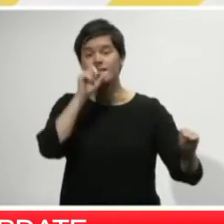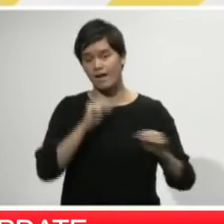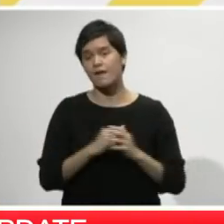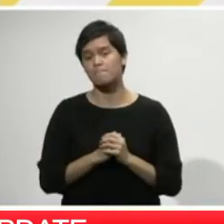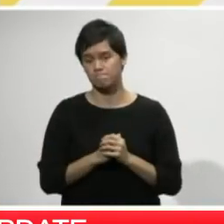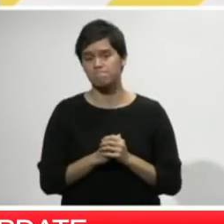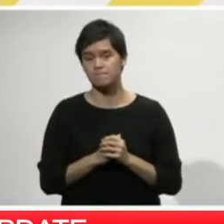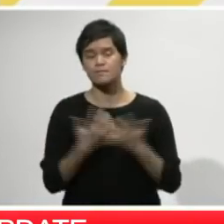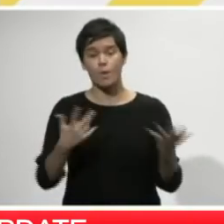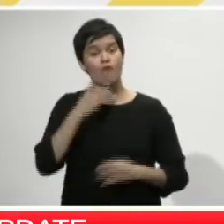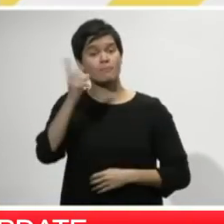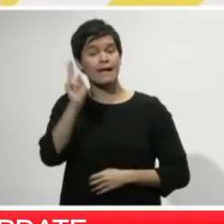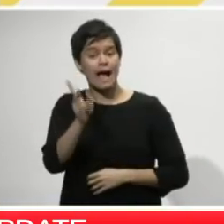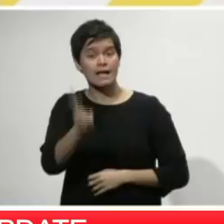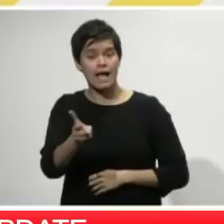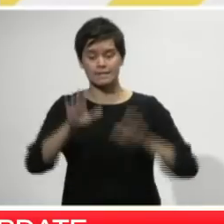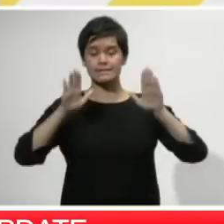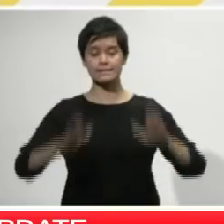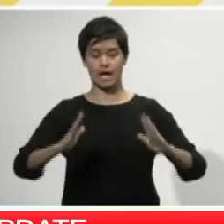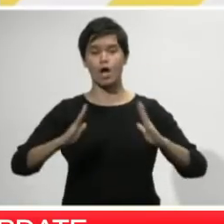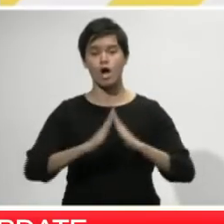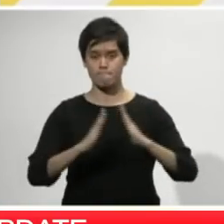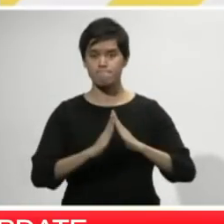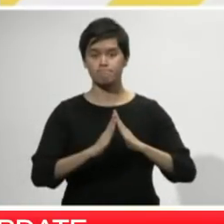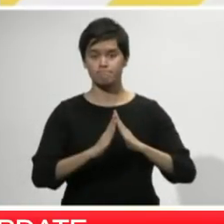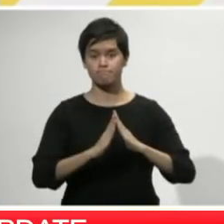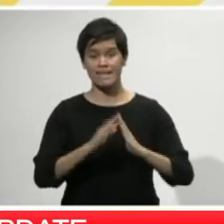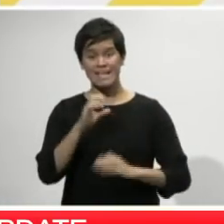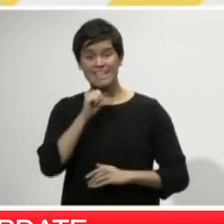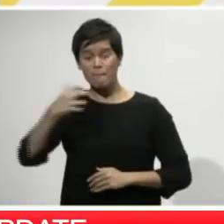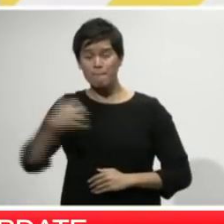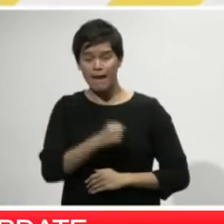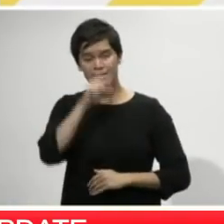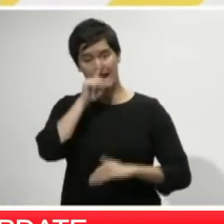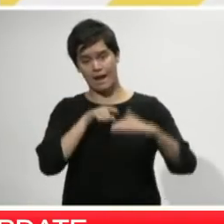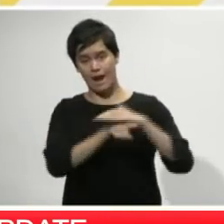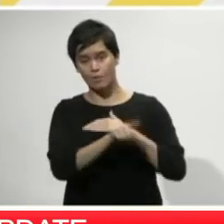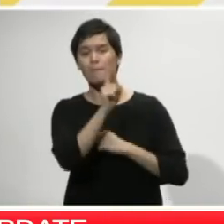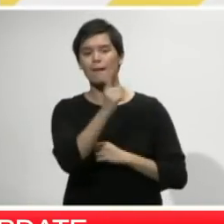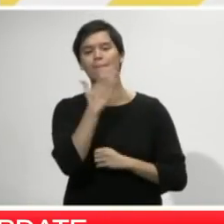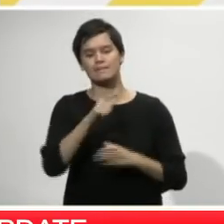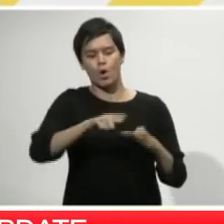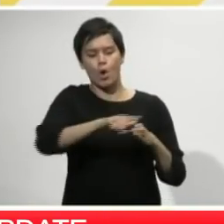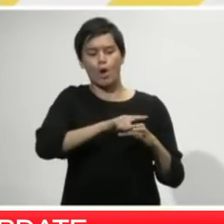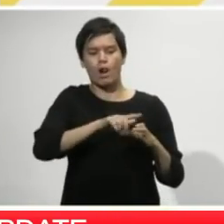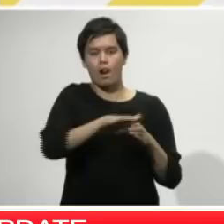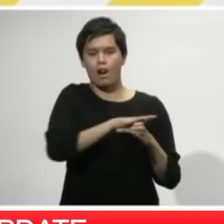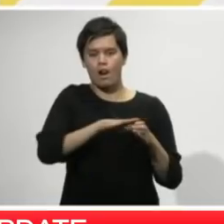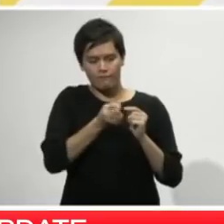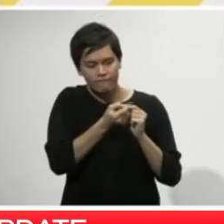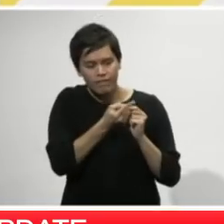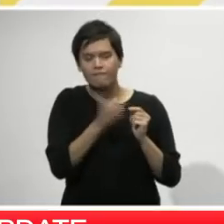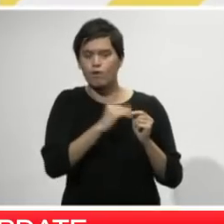I'll repeat as I always do, stay at home. Only go out if you need to. When you do, stay local. Keep 2 metres apart from